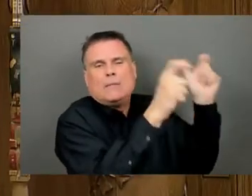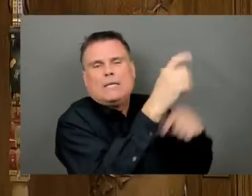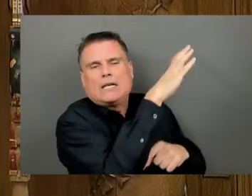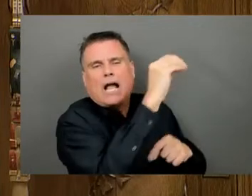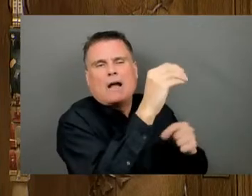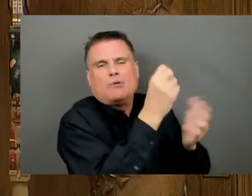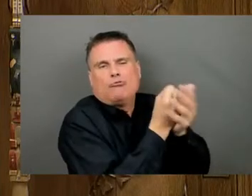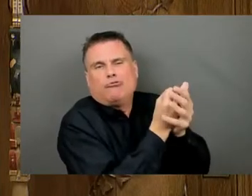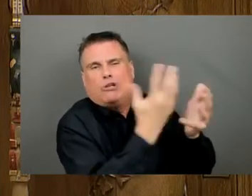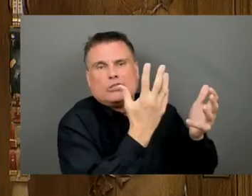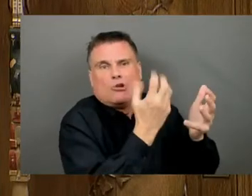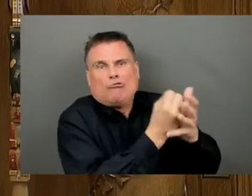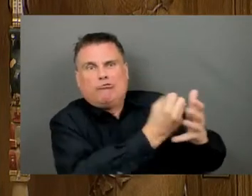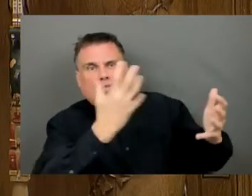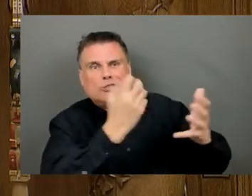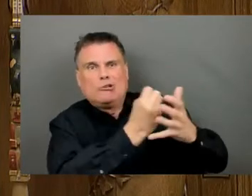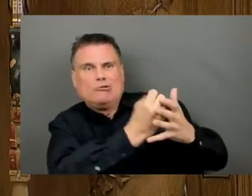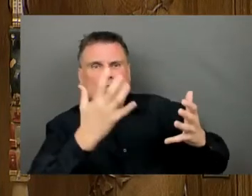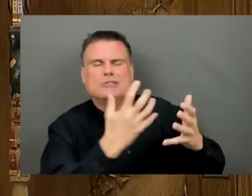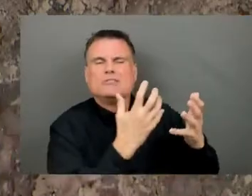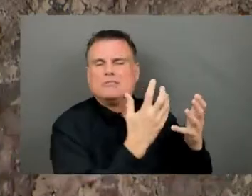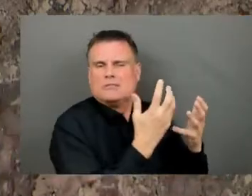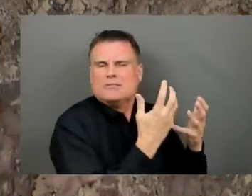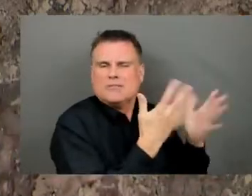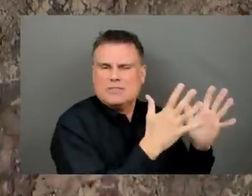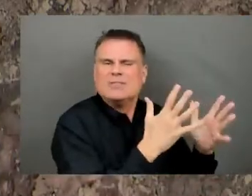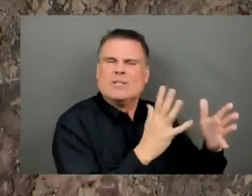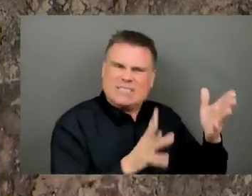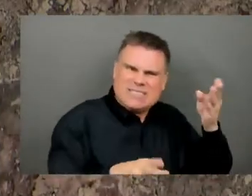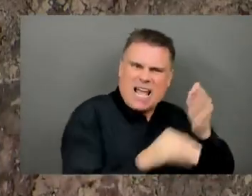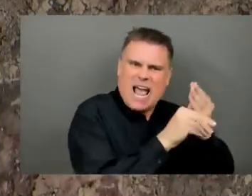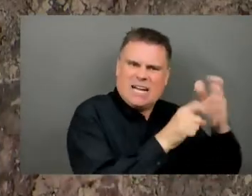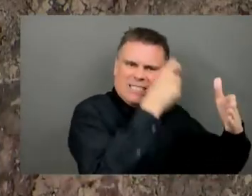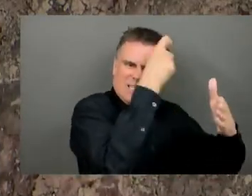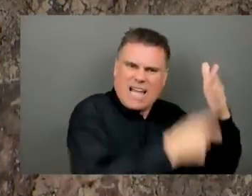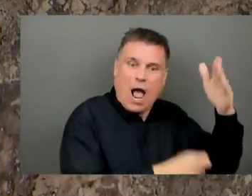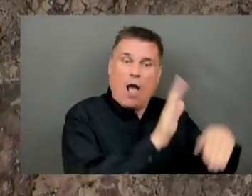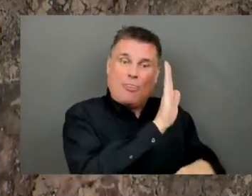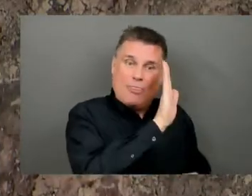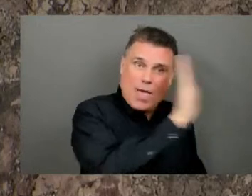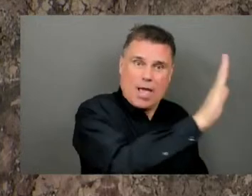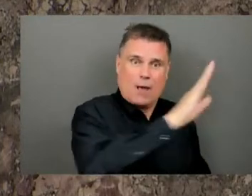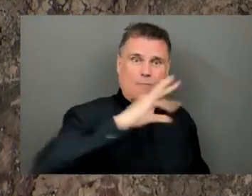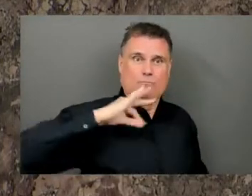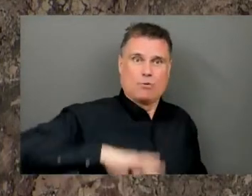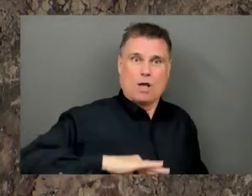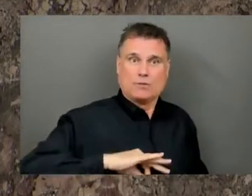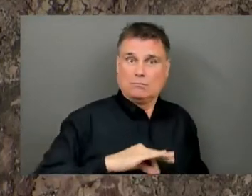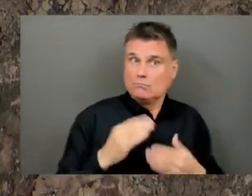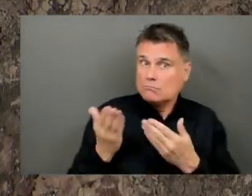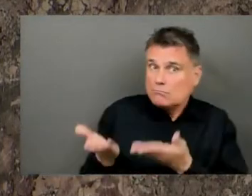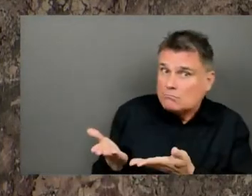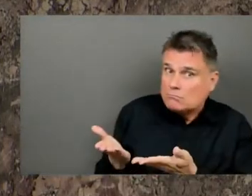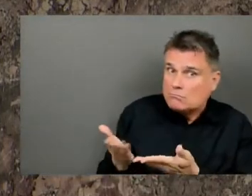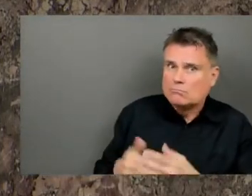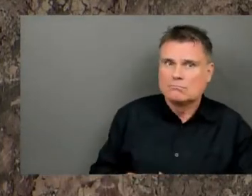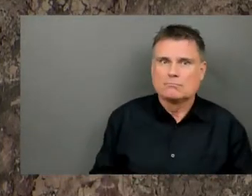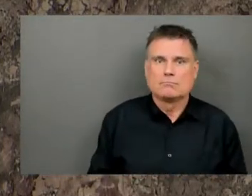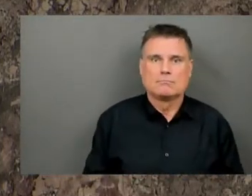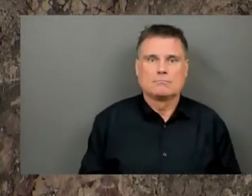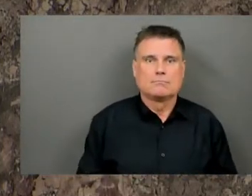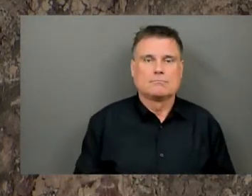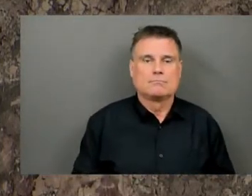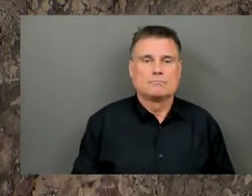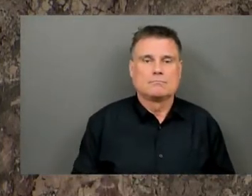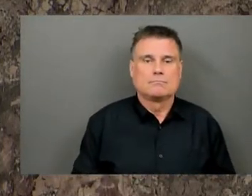and Mines. Thank you very much, Speaker, and thank you very much to the member opposite for the question. Let me address the issue of fossil fuel subsidies